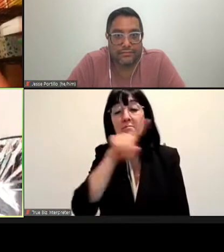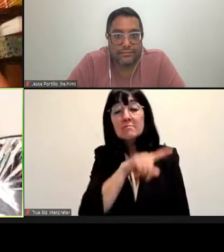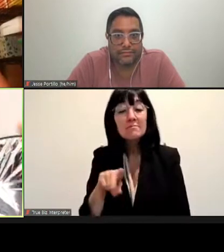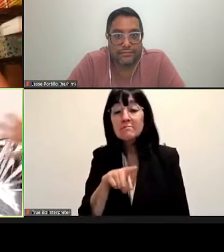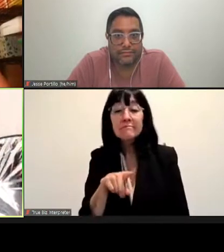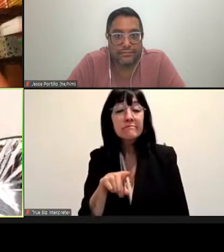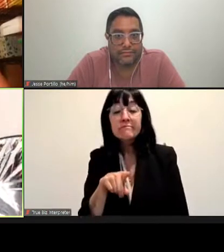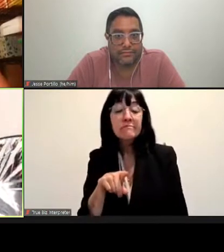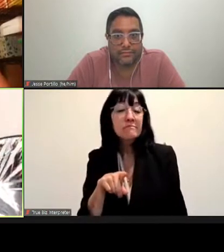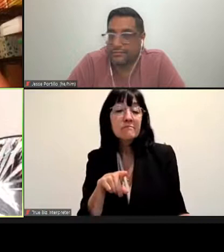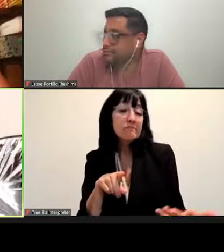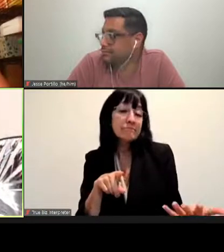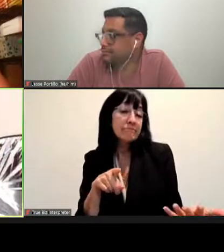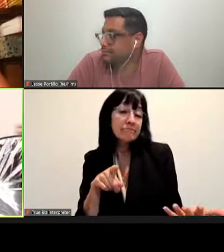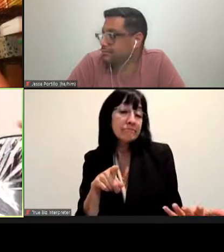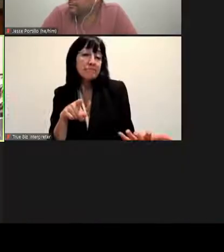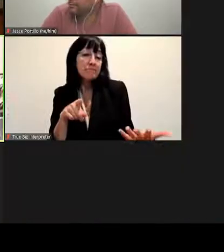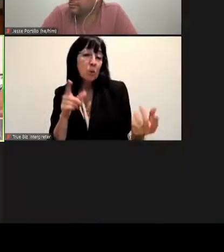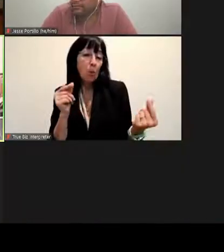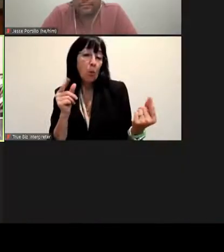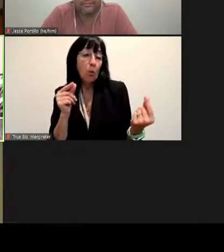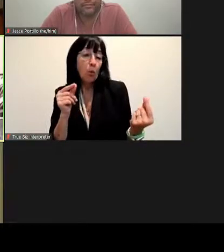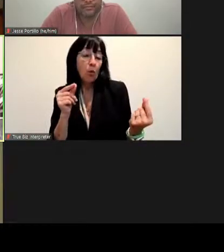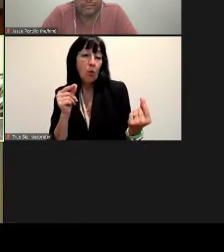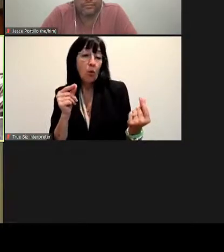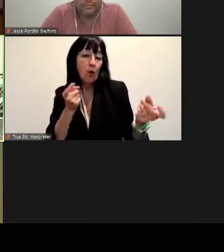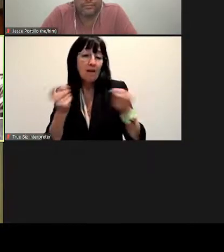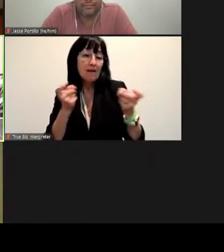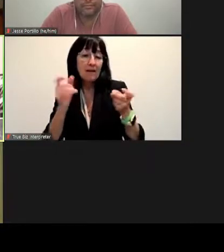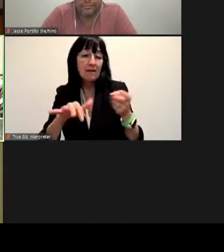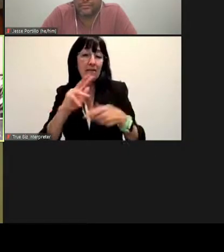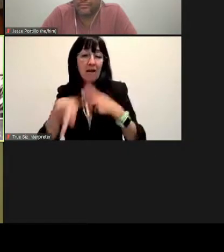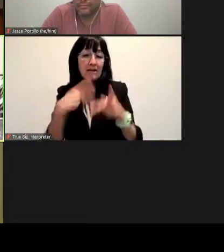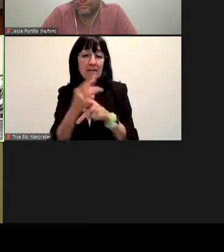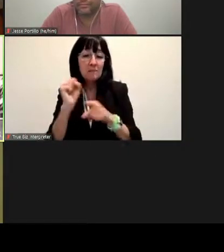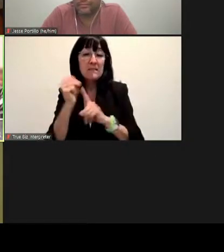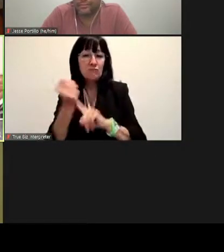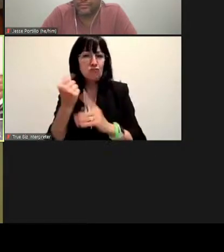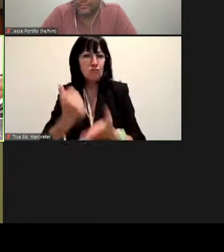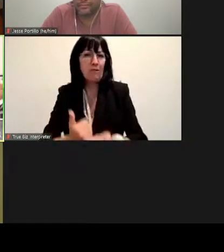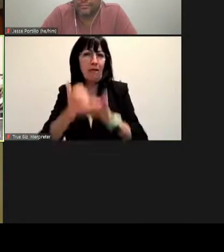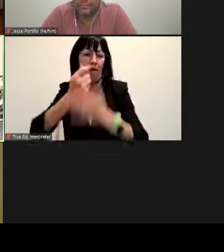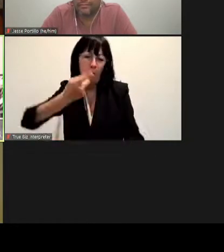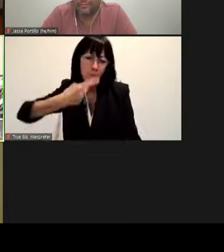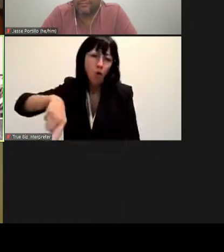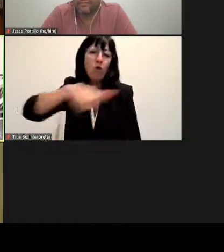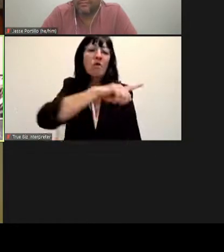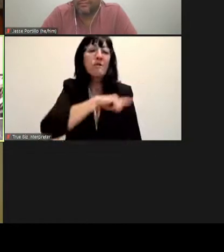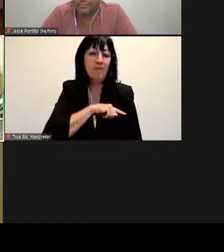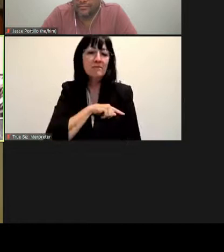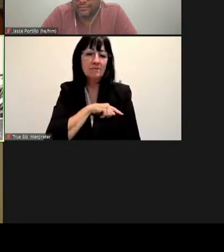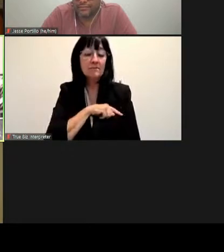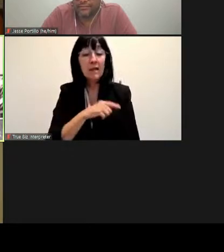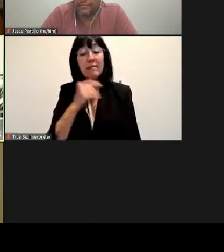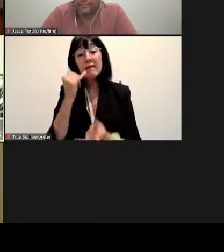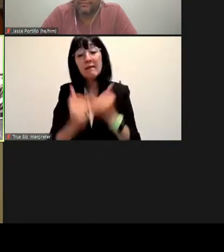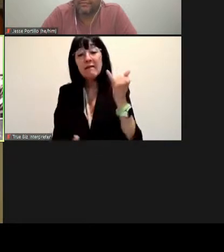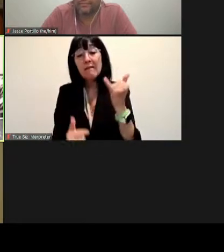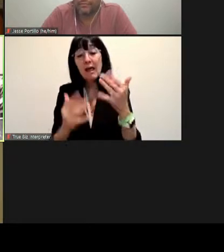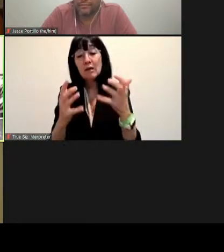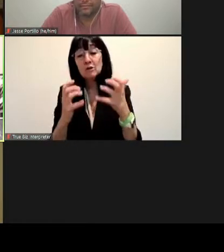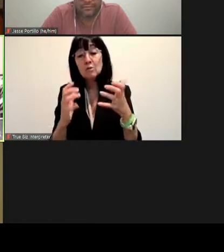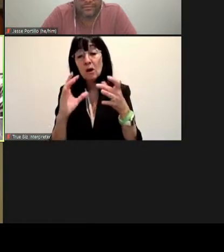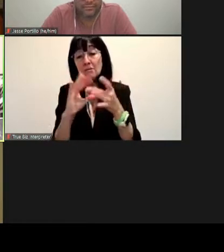are helpful for all of us. And the last thing I want to talk about is consent. Again, like I said, fittings are